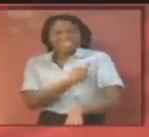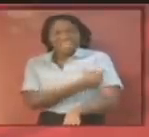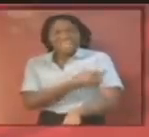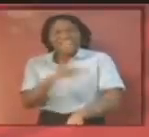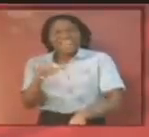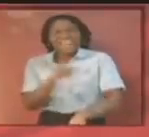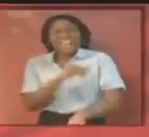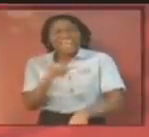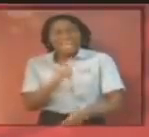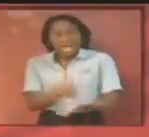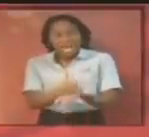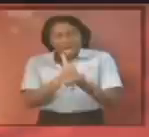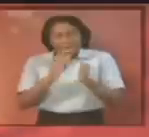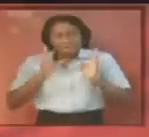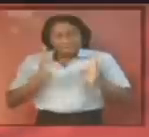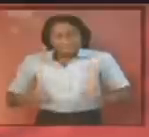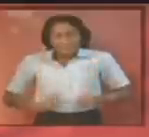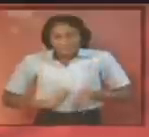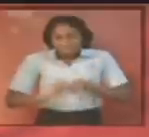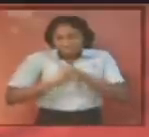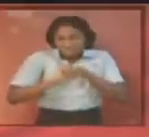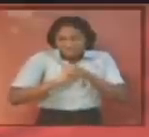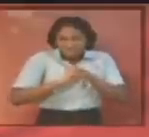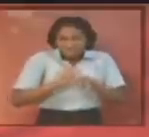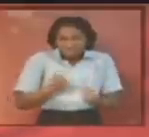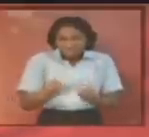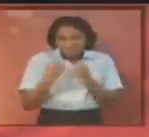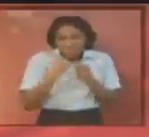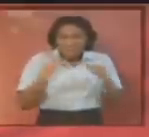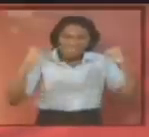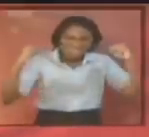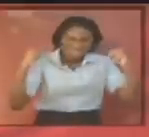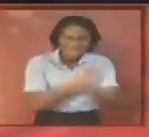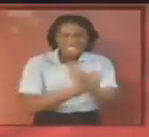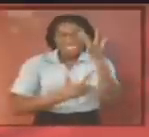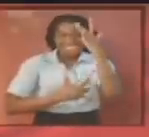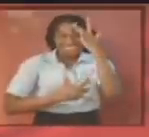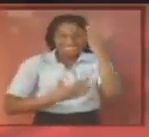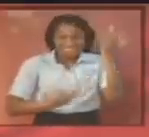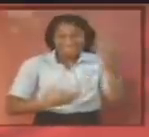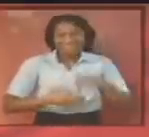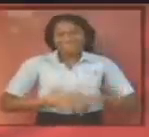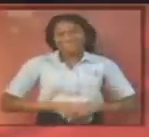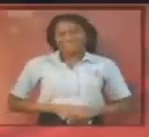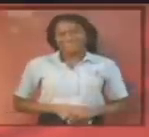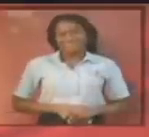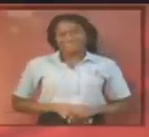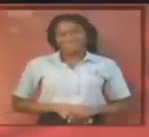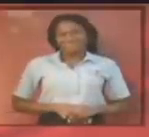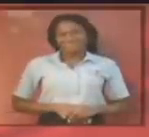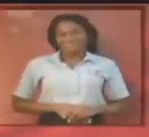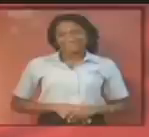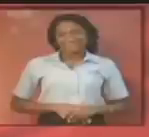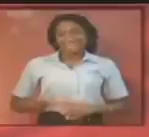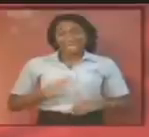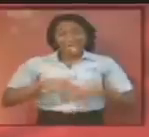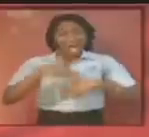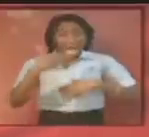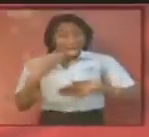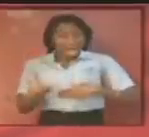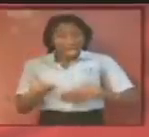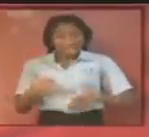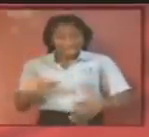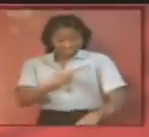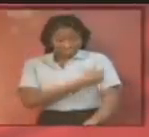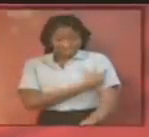system to fight a specific opponent. And that is the original SARS-CoV-2 virus that emerged from China. Now, after training, your